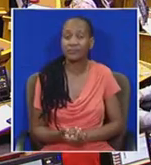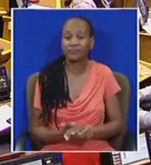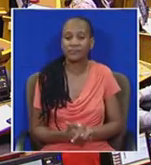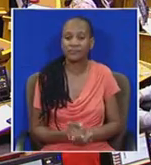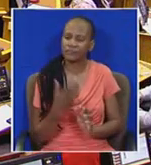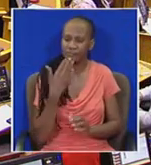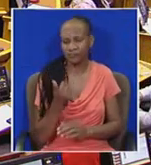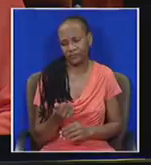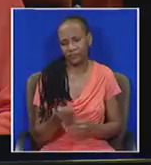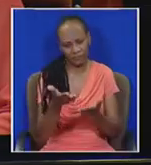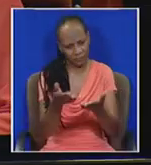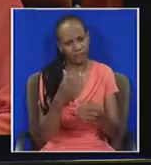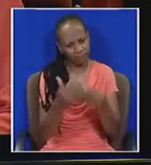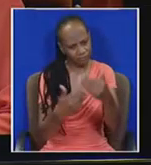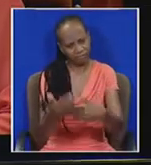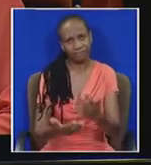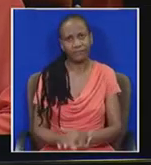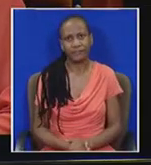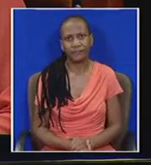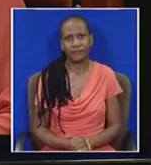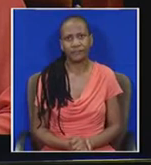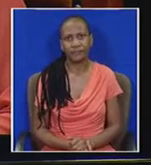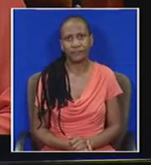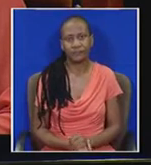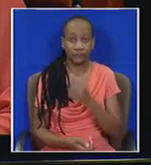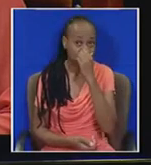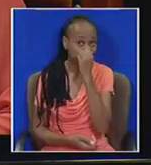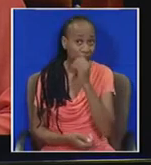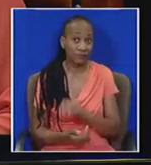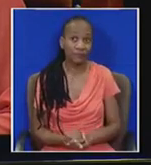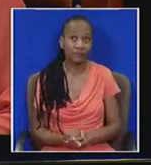Please, Honorable Minister, just I want finish my your time. speech. Right.